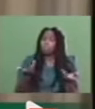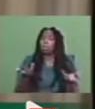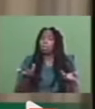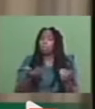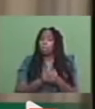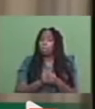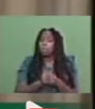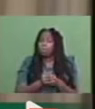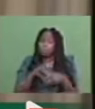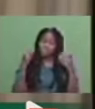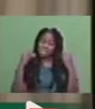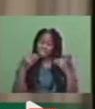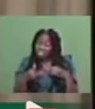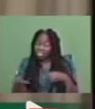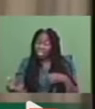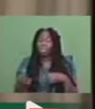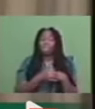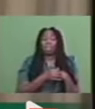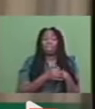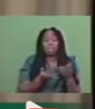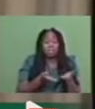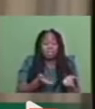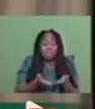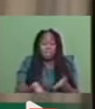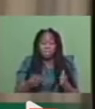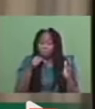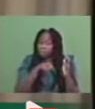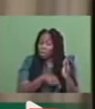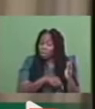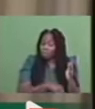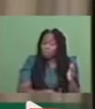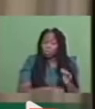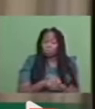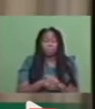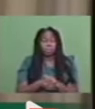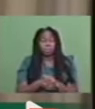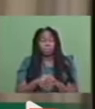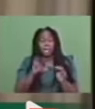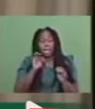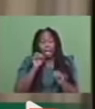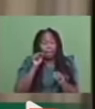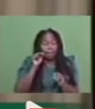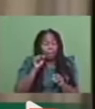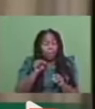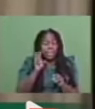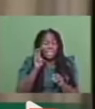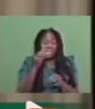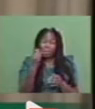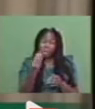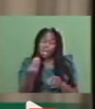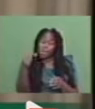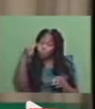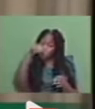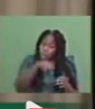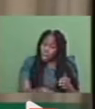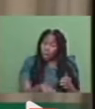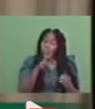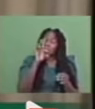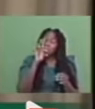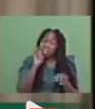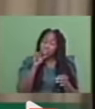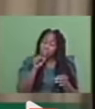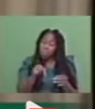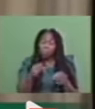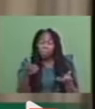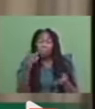from 9.3 billion to 7.8 billion, 15%, even with the new online tax,